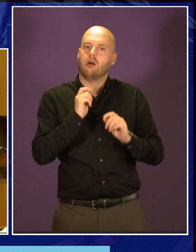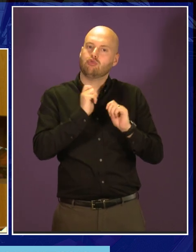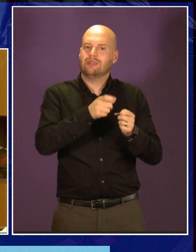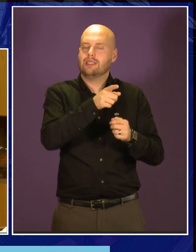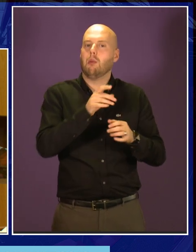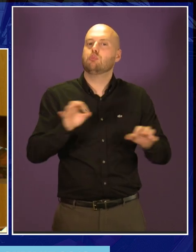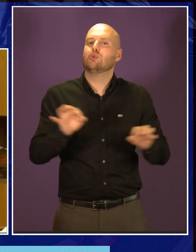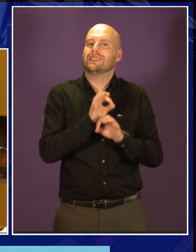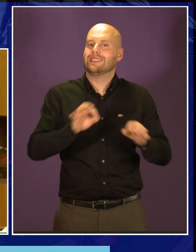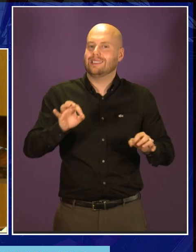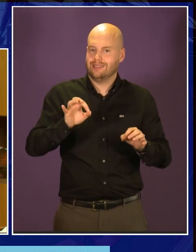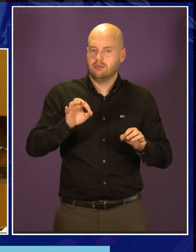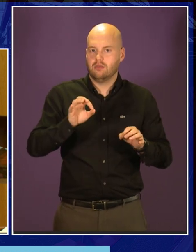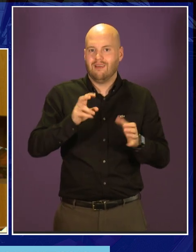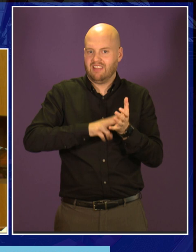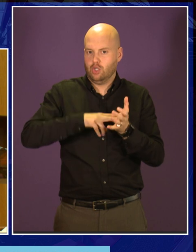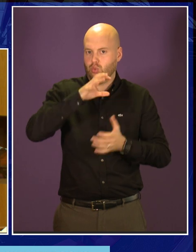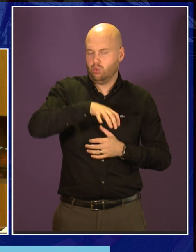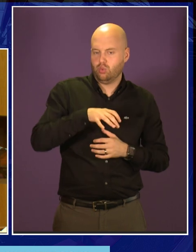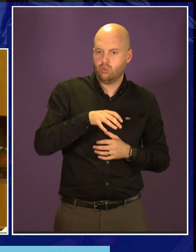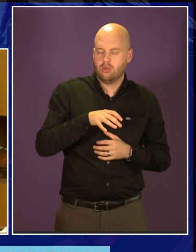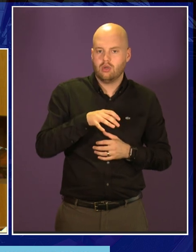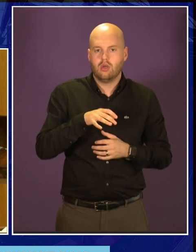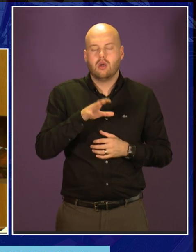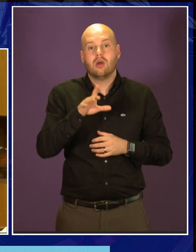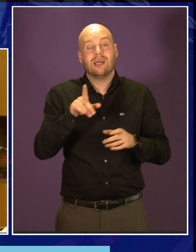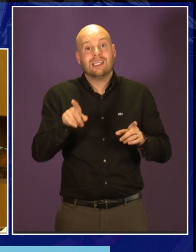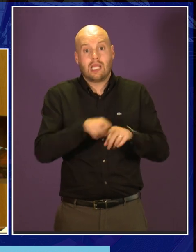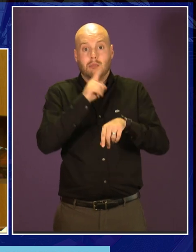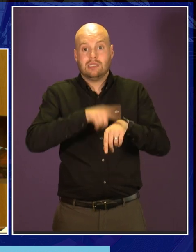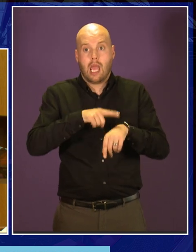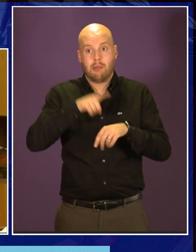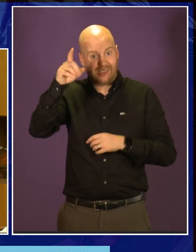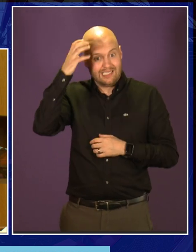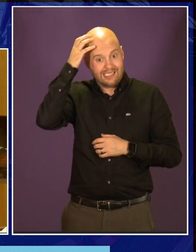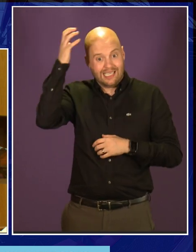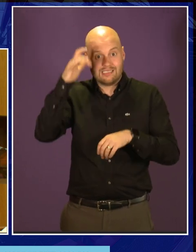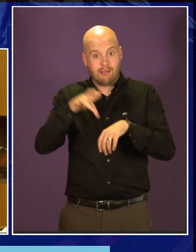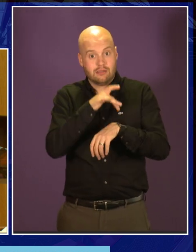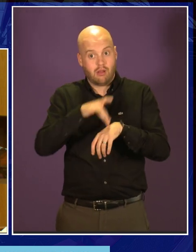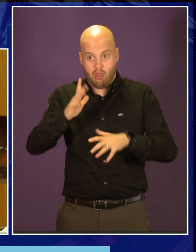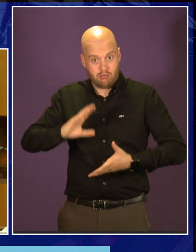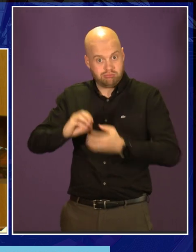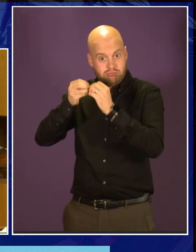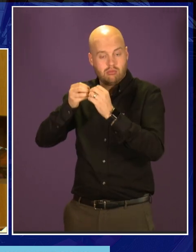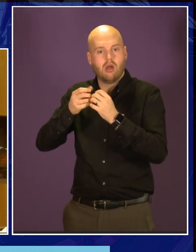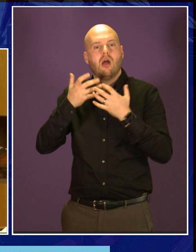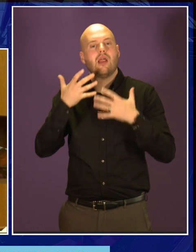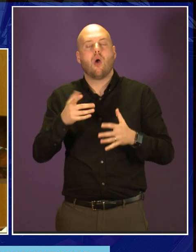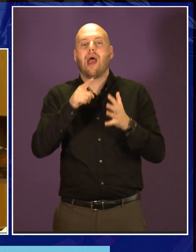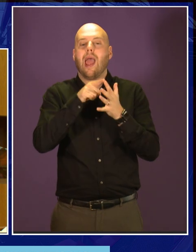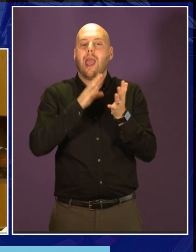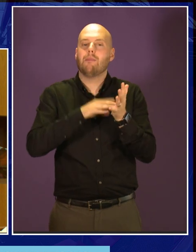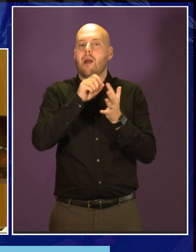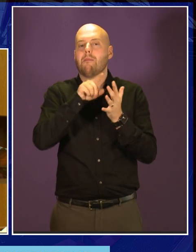than was required at the time. Around the same time, the King's Theatre was being constructed and the Empire Theatre, now the Festival